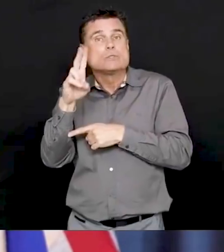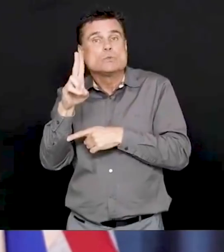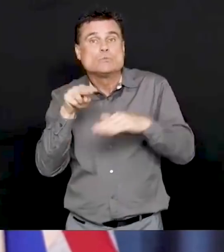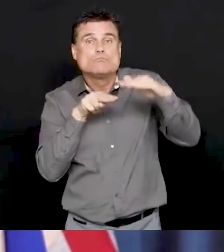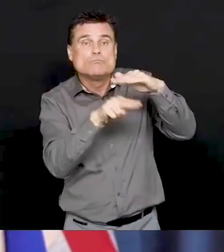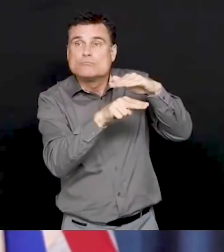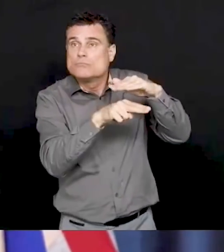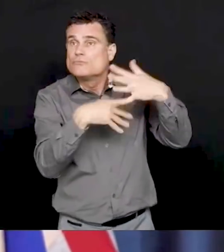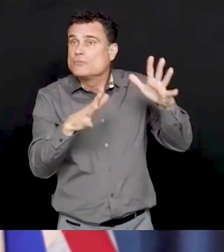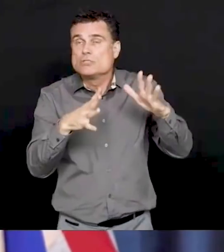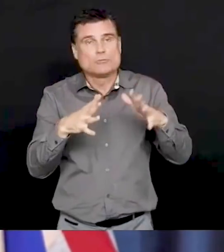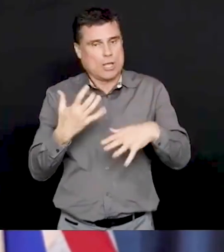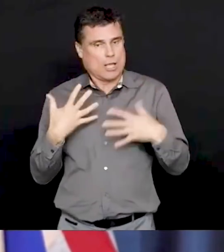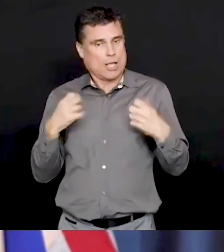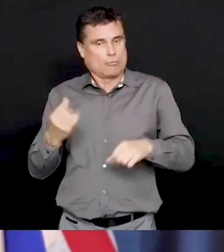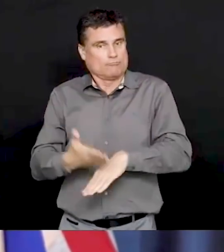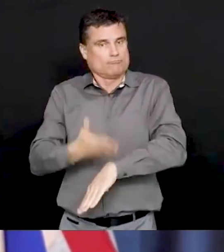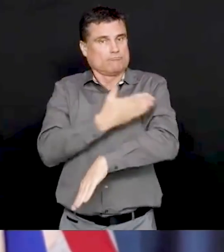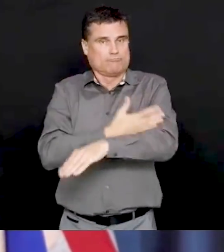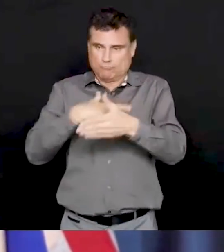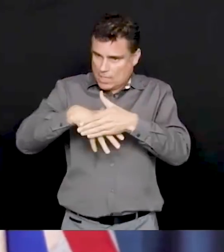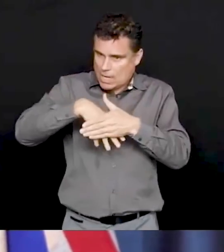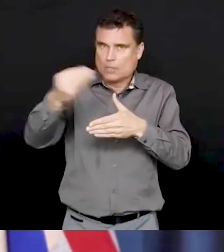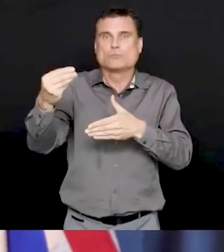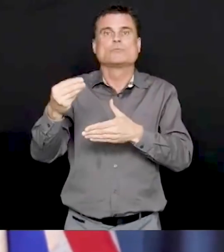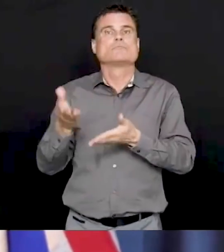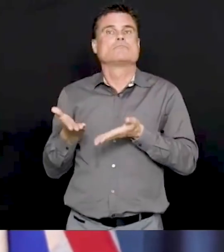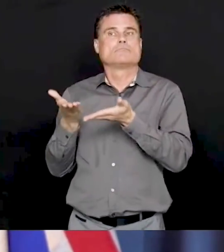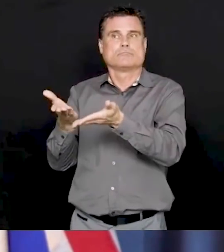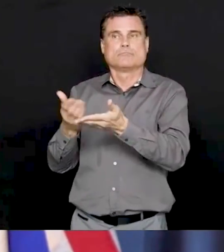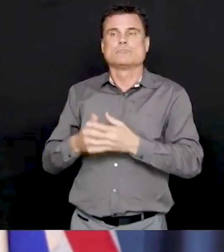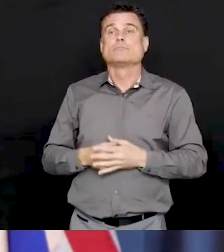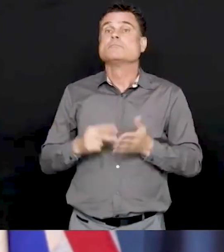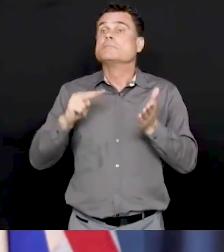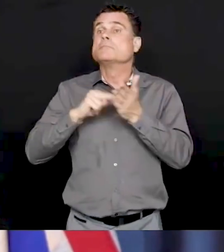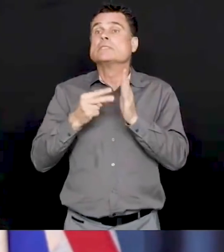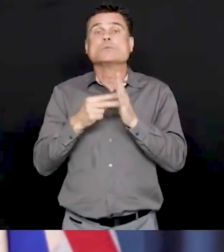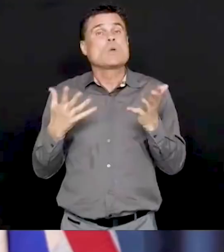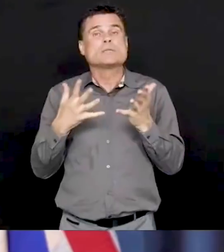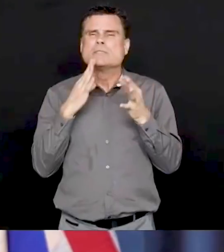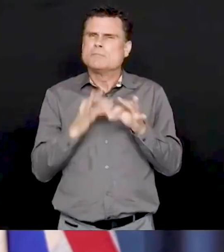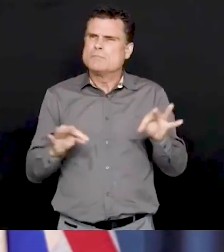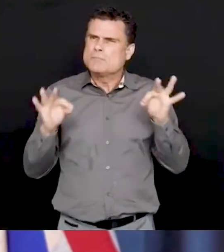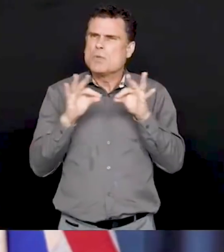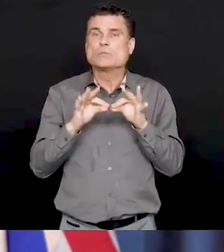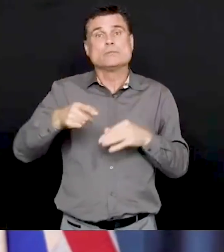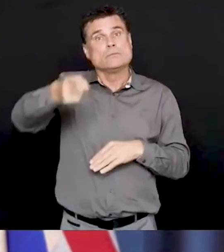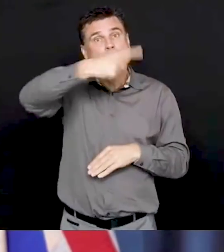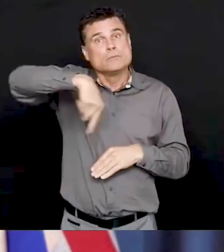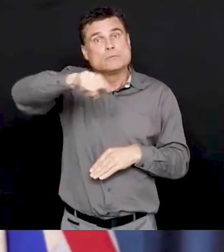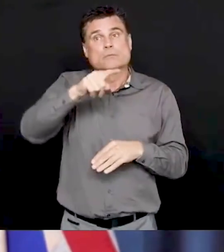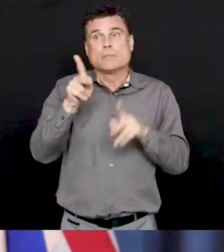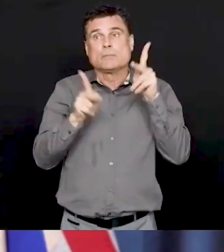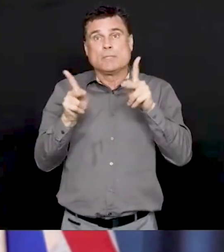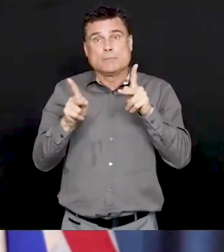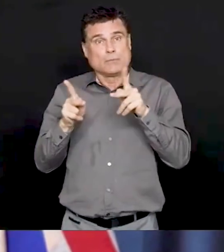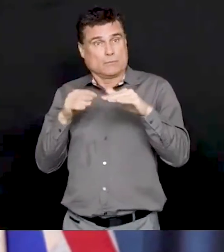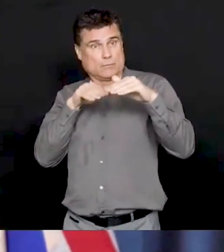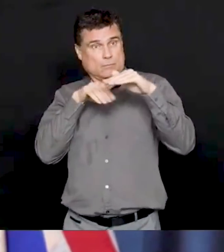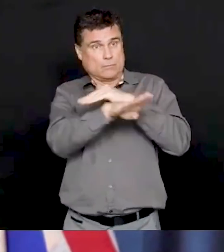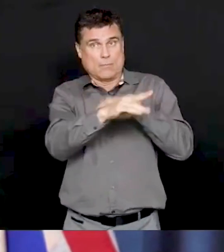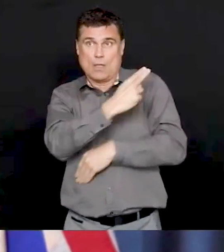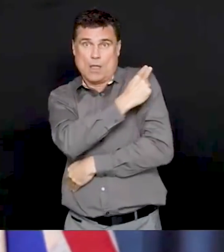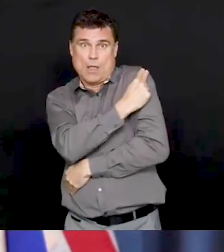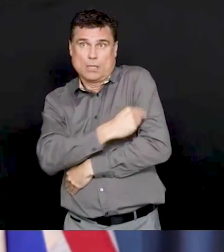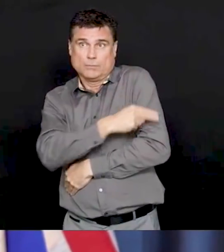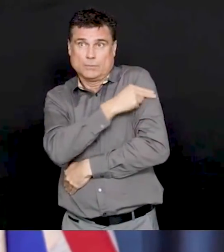importance of people being in hospital at the right time, being ventilated at the right time if they need it, and recovering